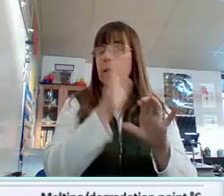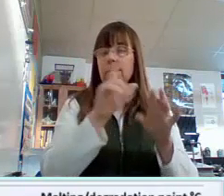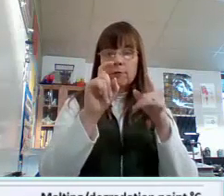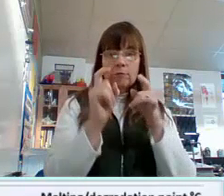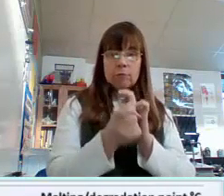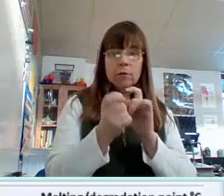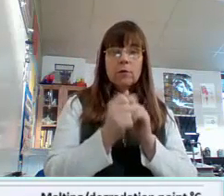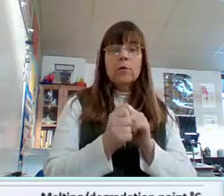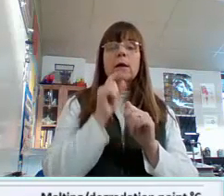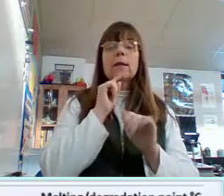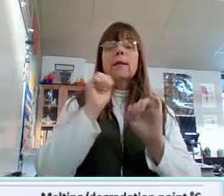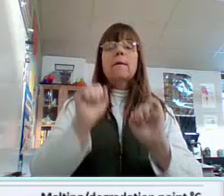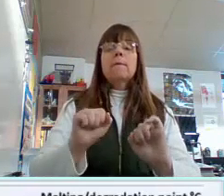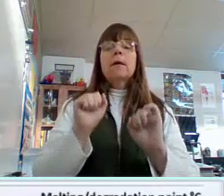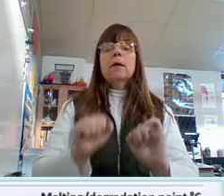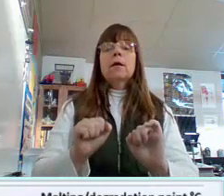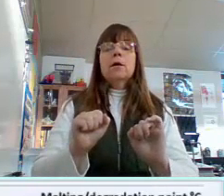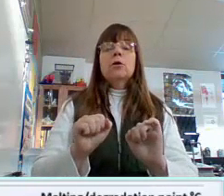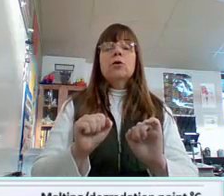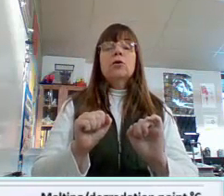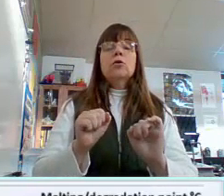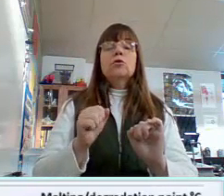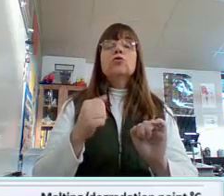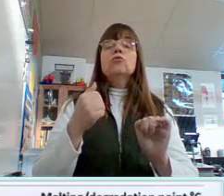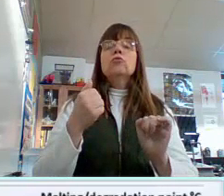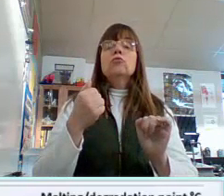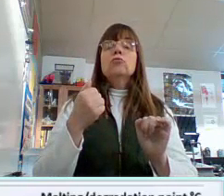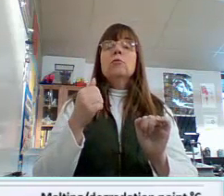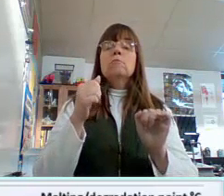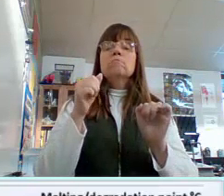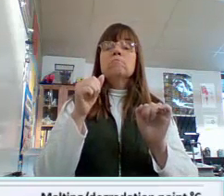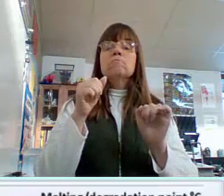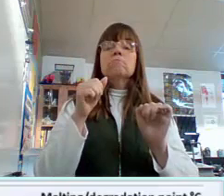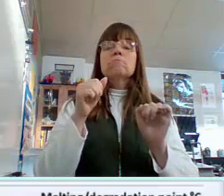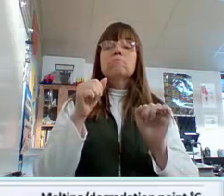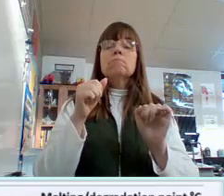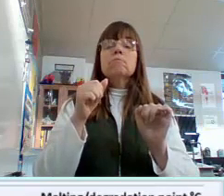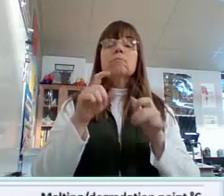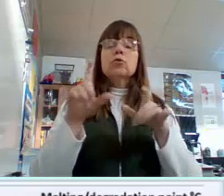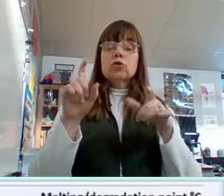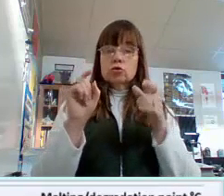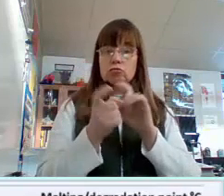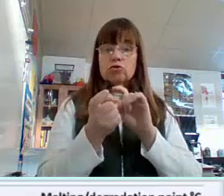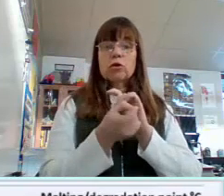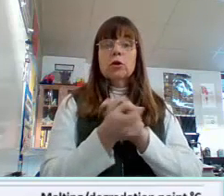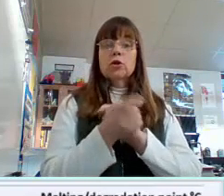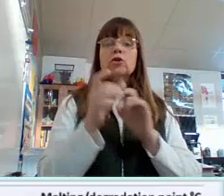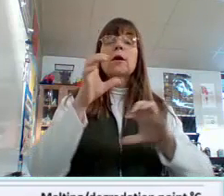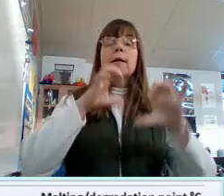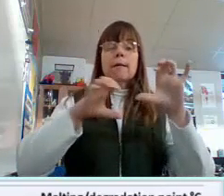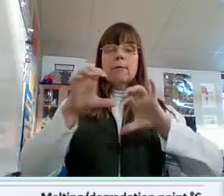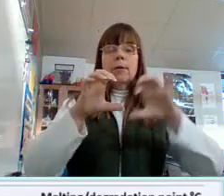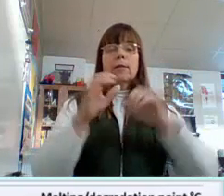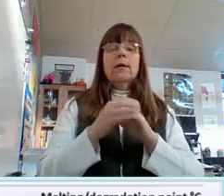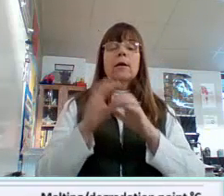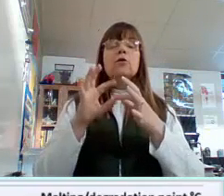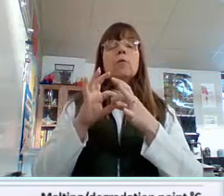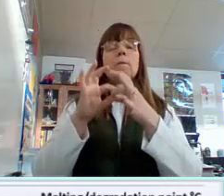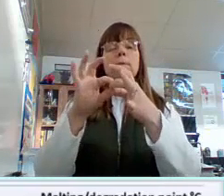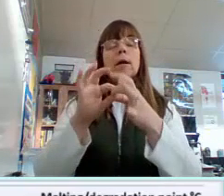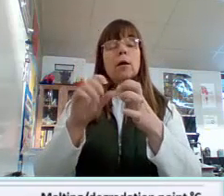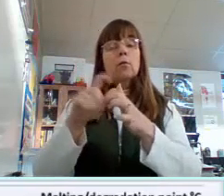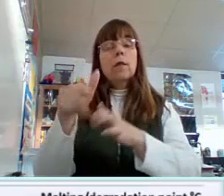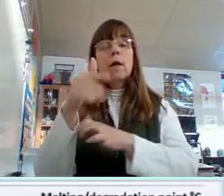to undergo a chemical change. So it's really its ability to bond with other elements to make new